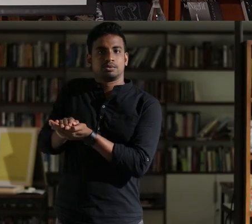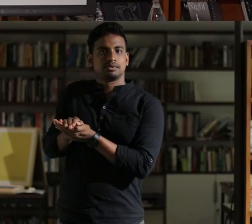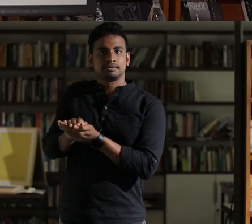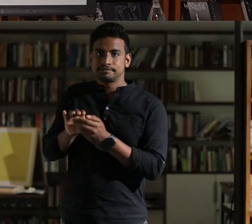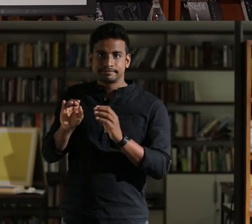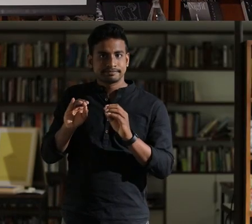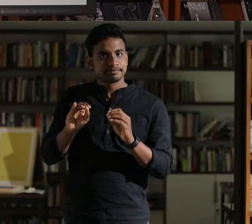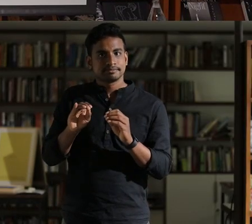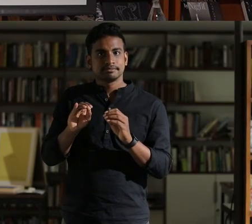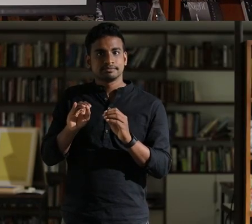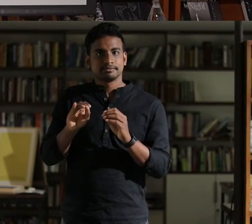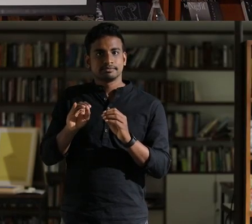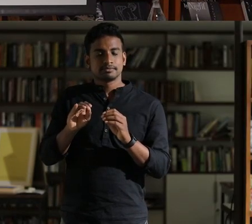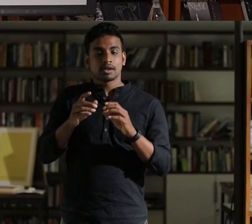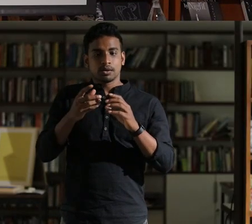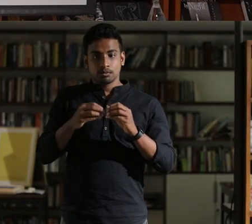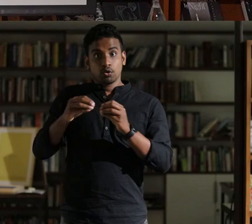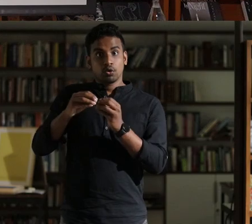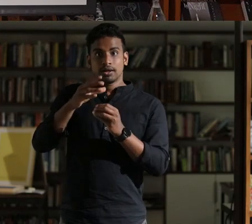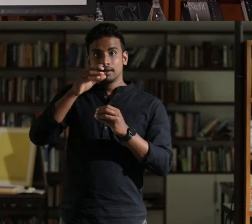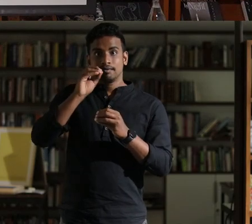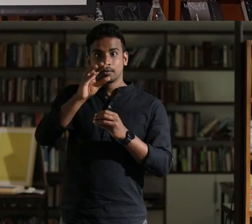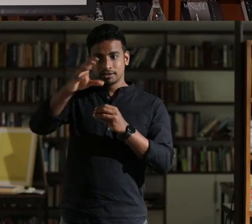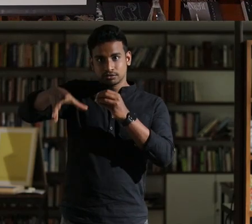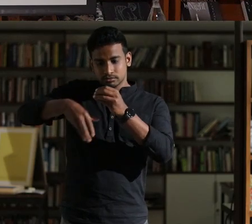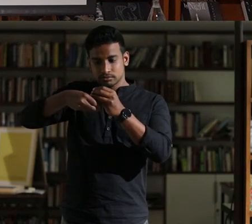information, get that to evoke more.